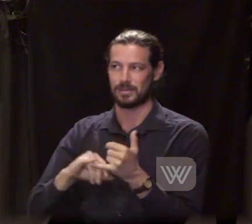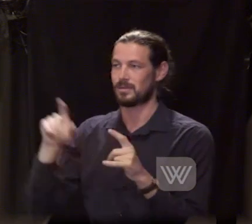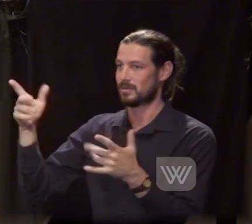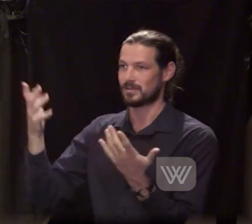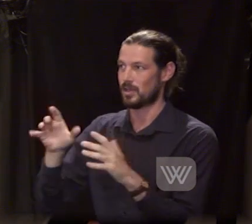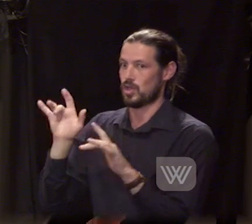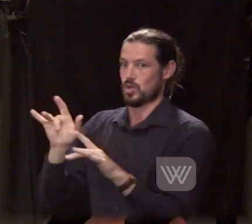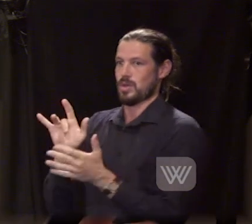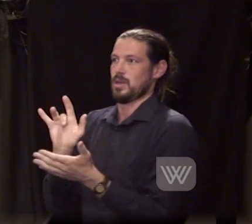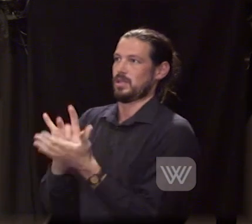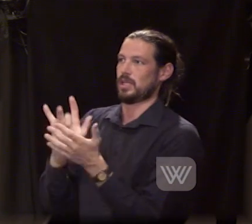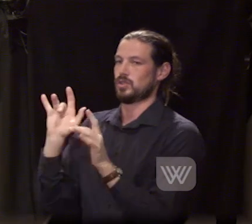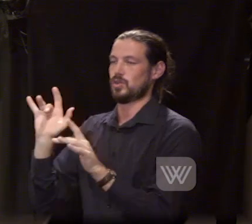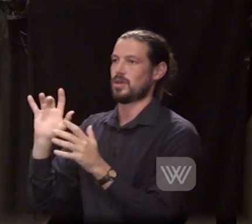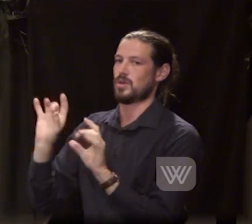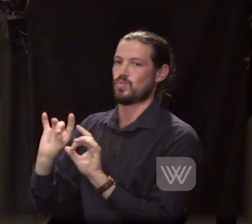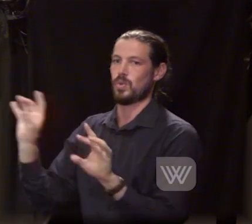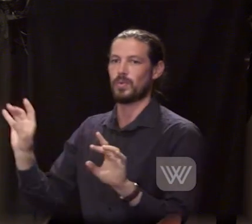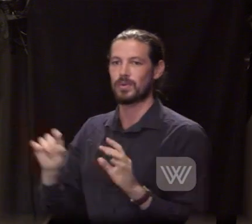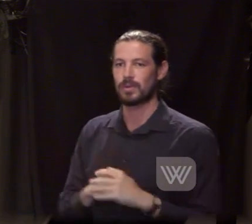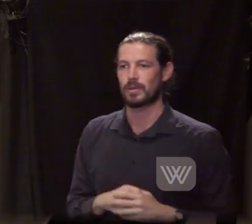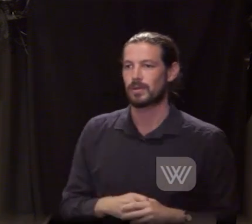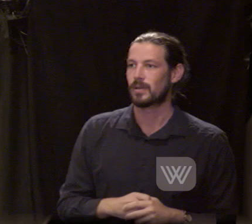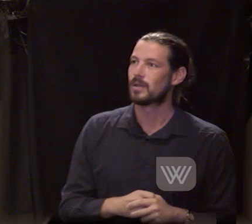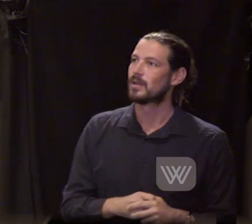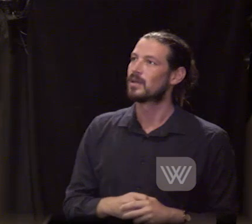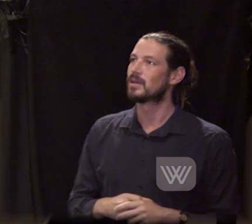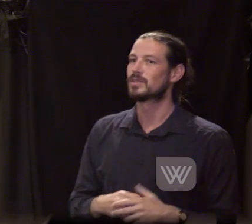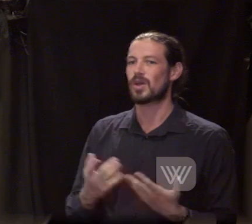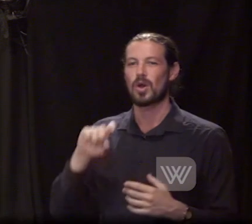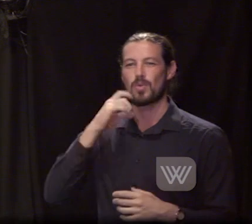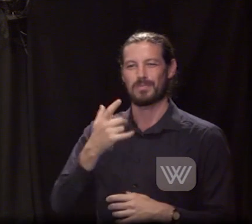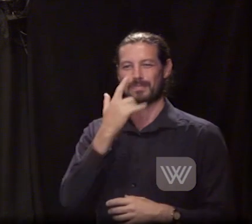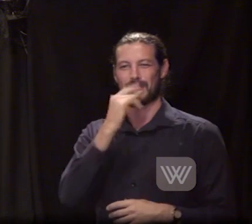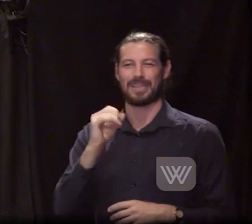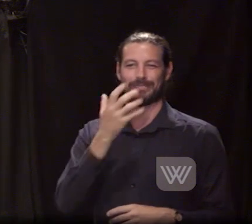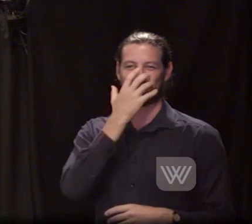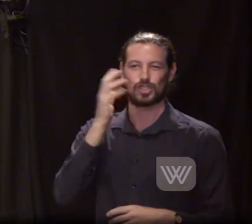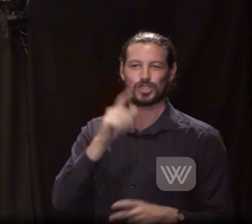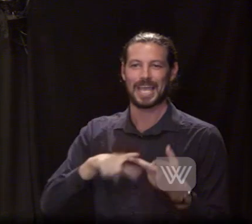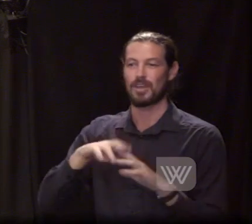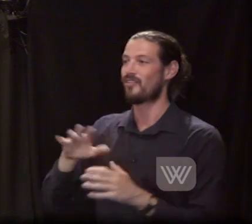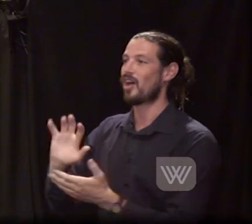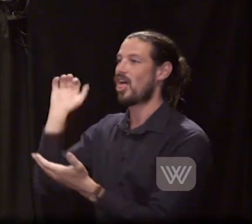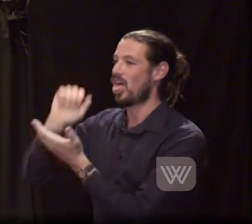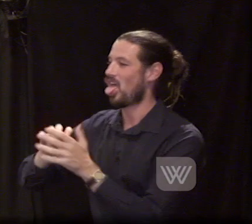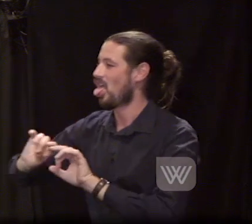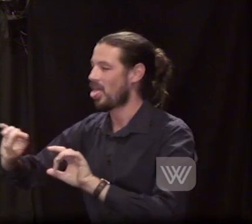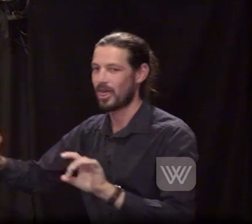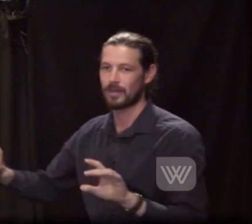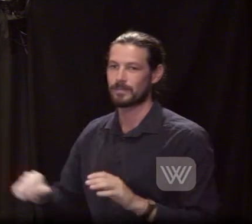and take that for granted, like we take Earth for granted right now. What do you think future